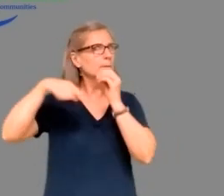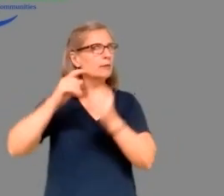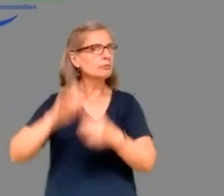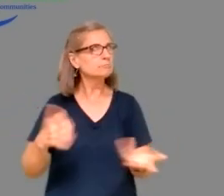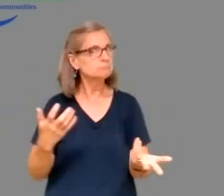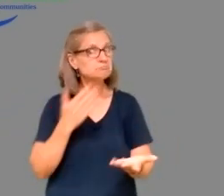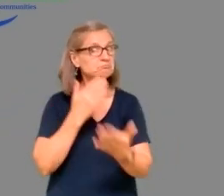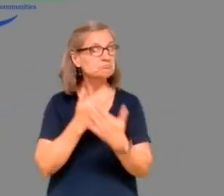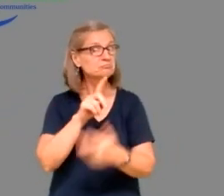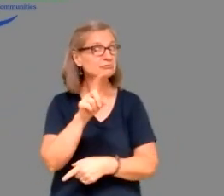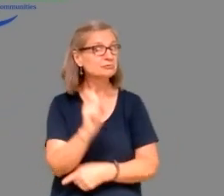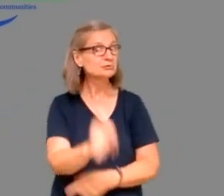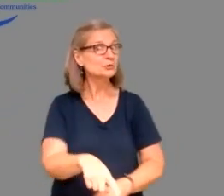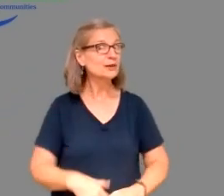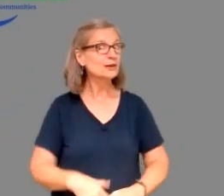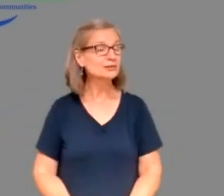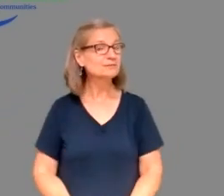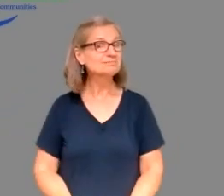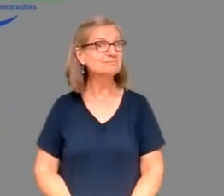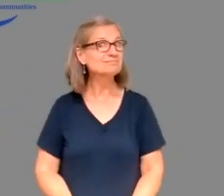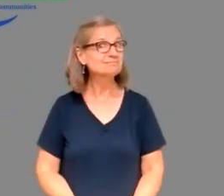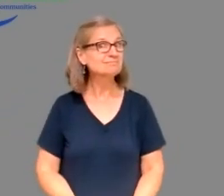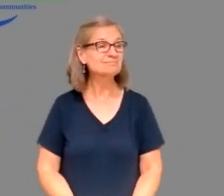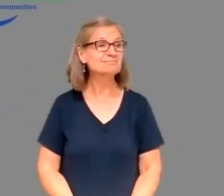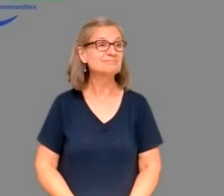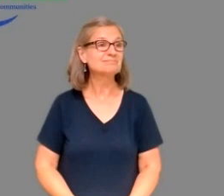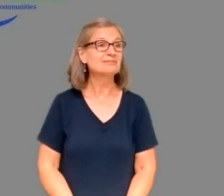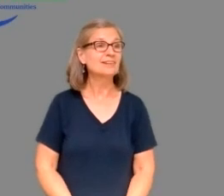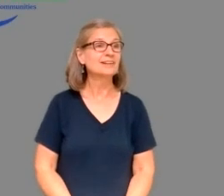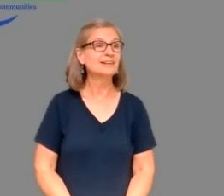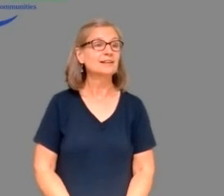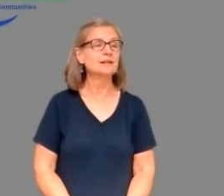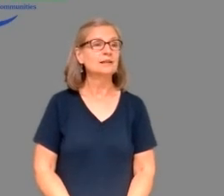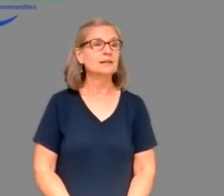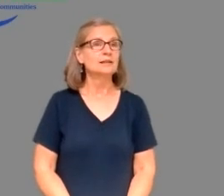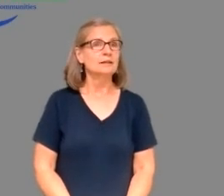a really good question. It's a really good thing to be brought up.